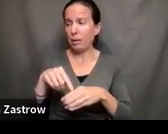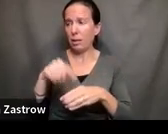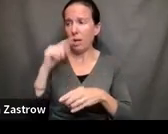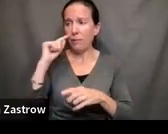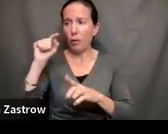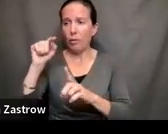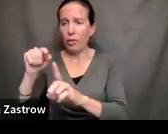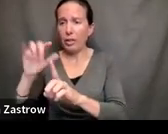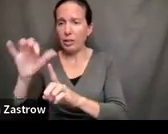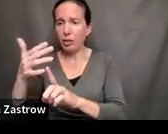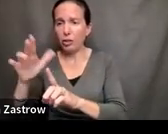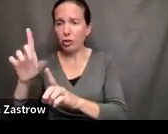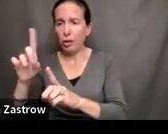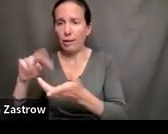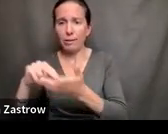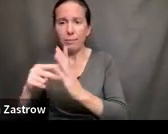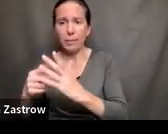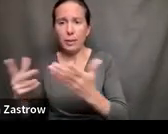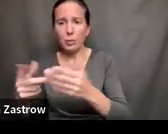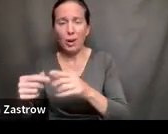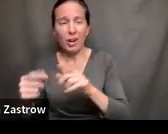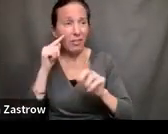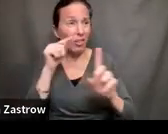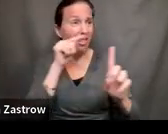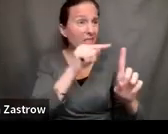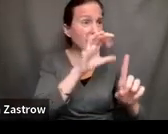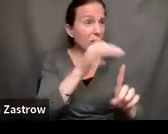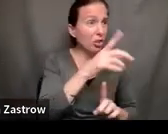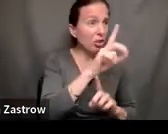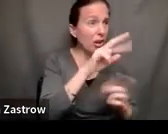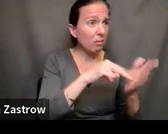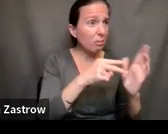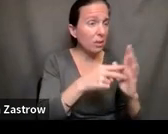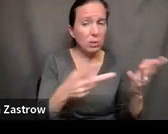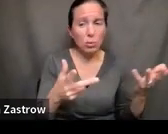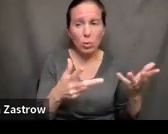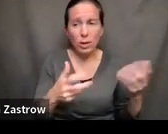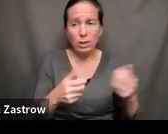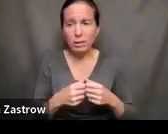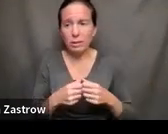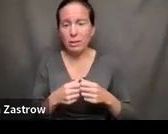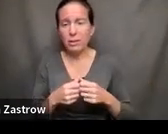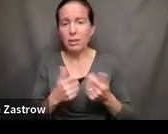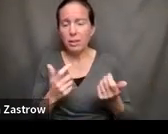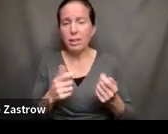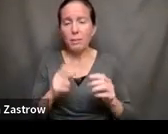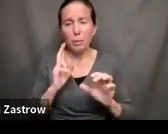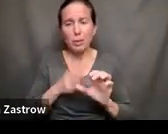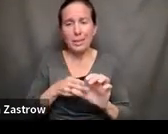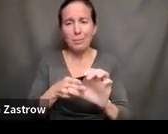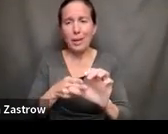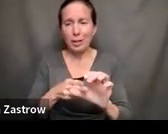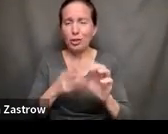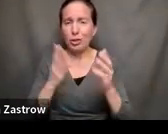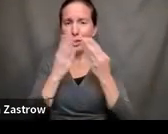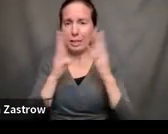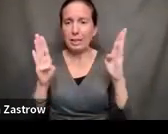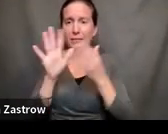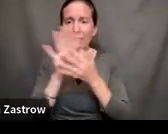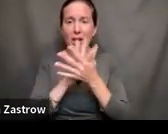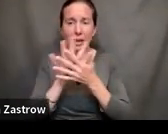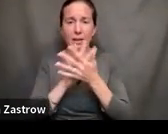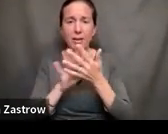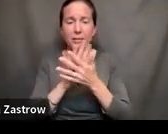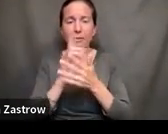They're really, really different. And there's probably, if you have 100 kids, you probably have 100 definitions of participation. It looks different for